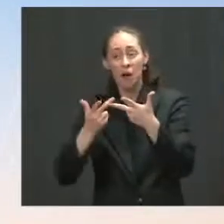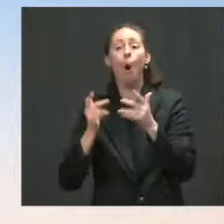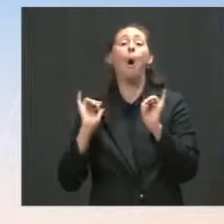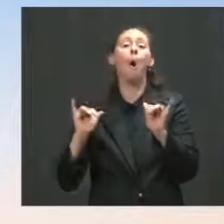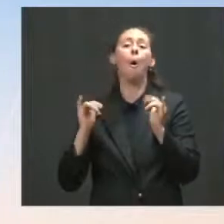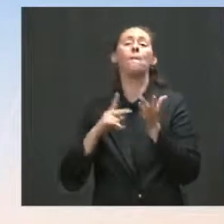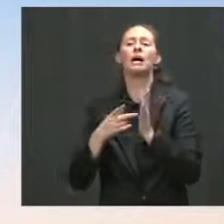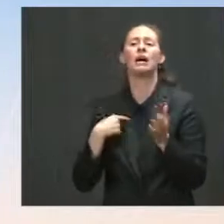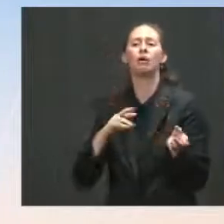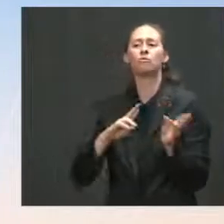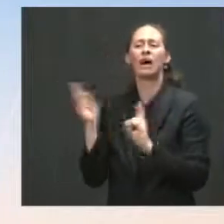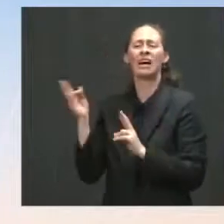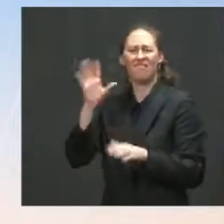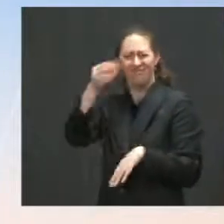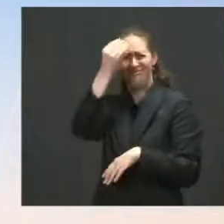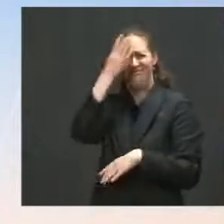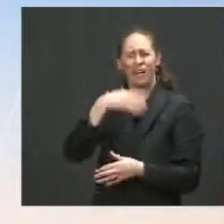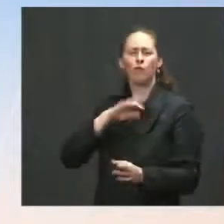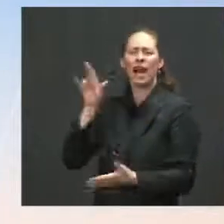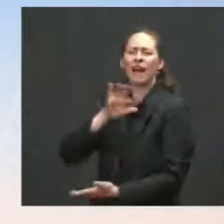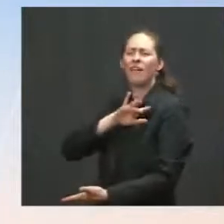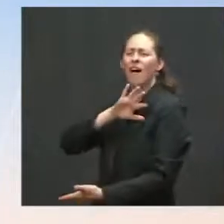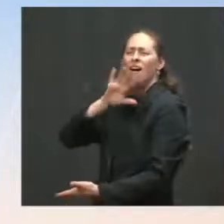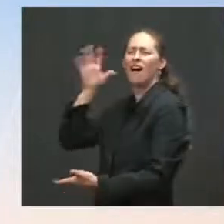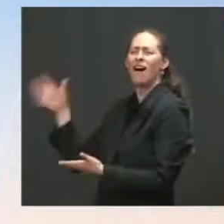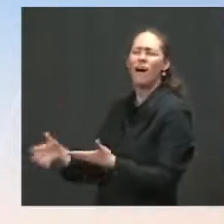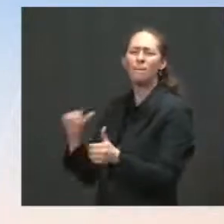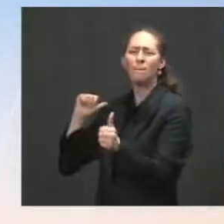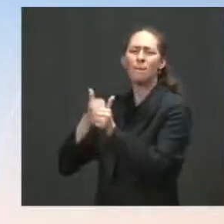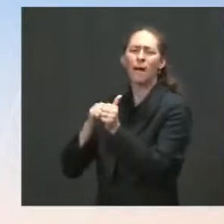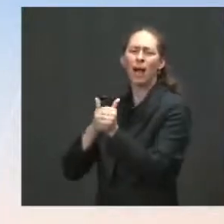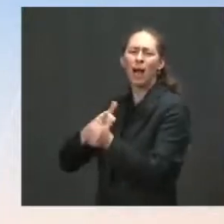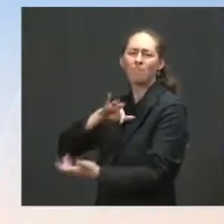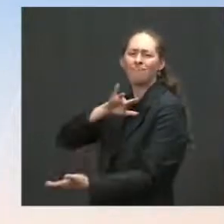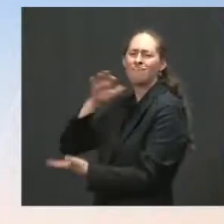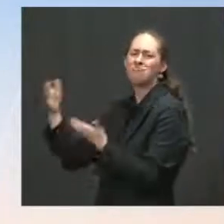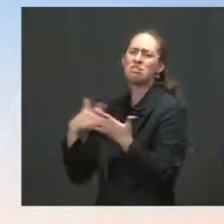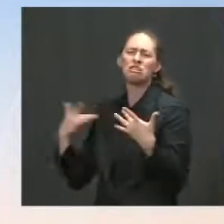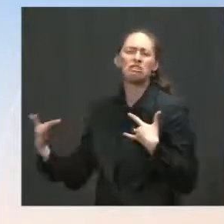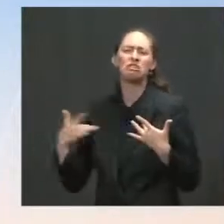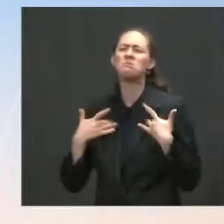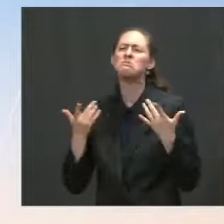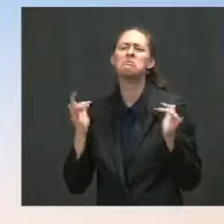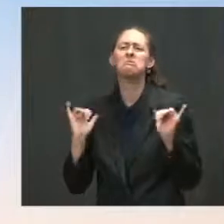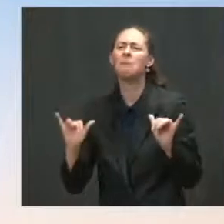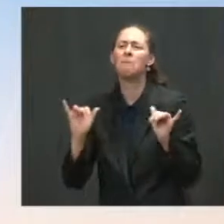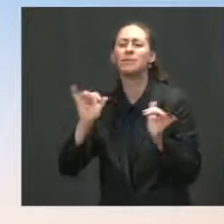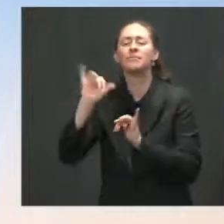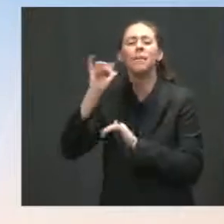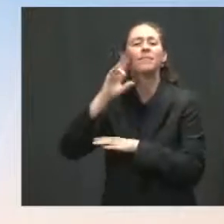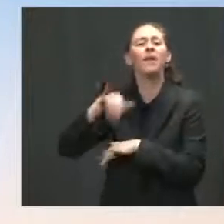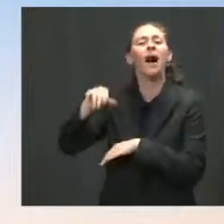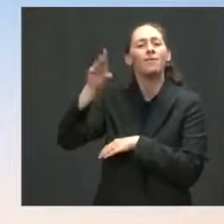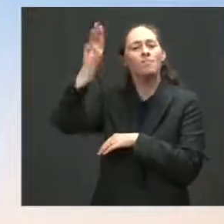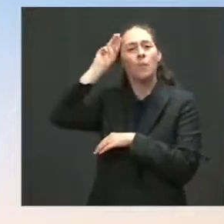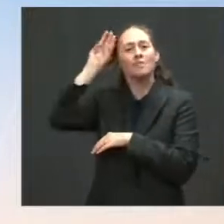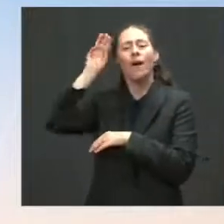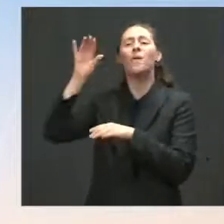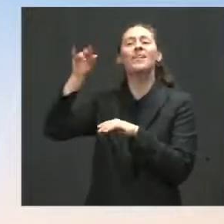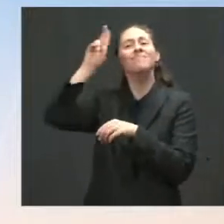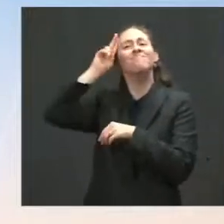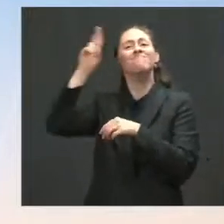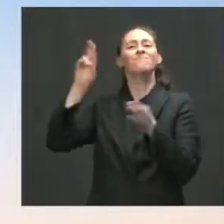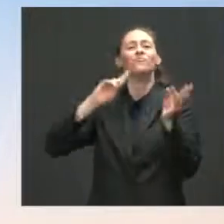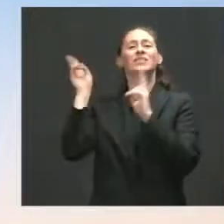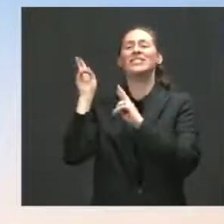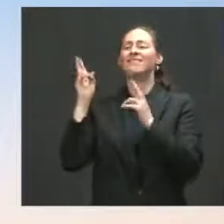order several months ago, because we are like Boy Scouts and Girl Scouts and always want to be prepared. So we are prepared for that, but it is not